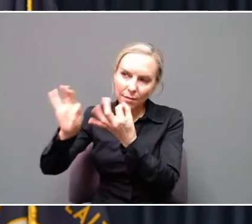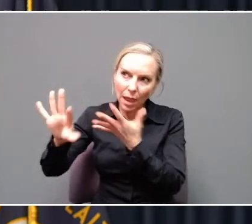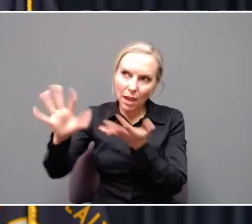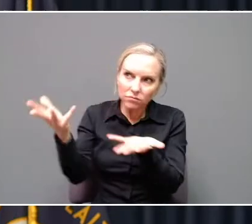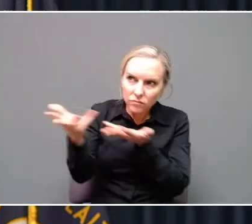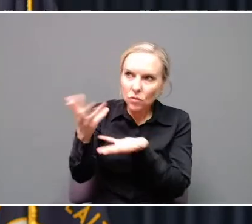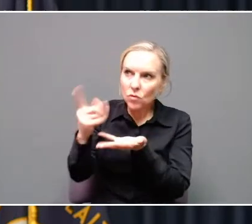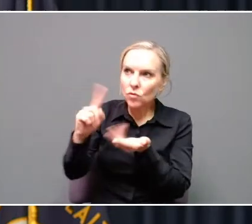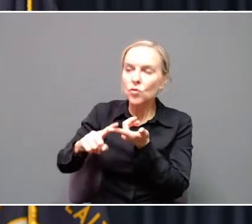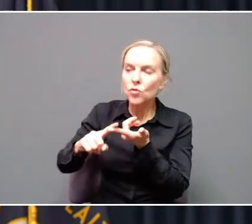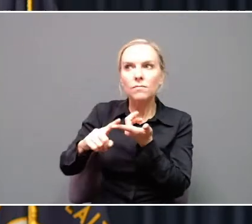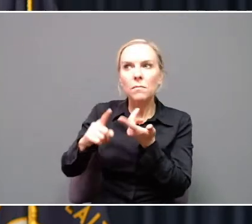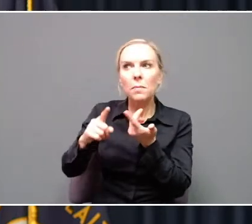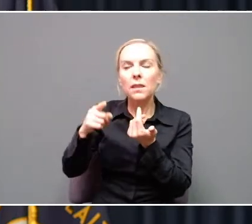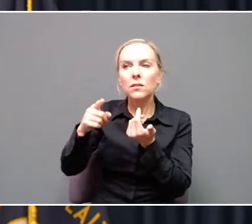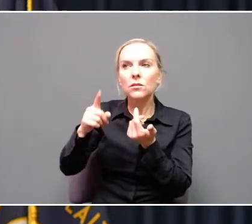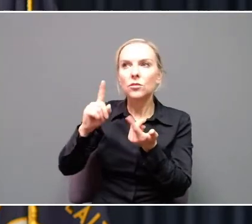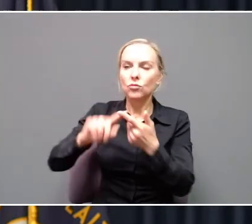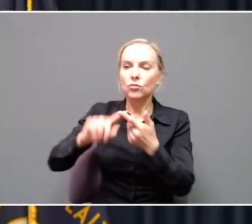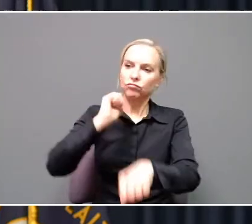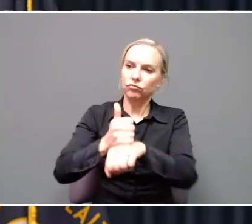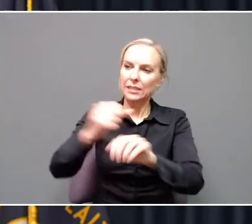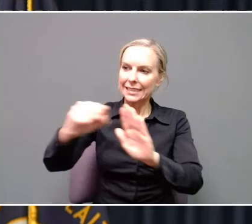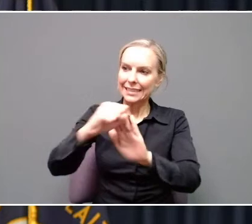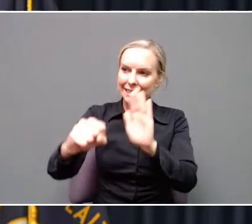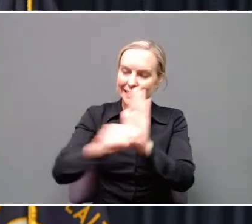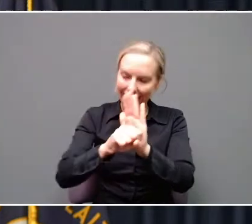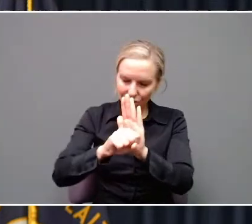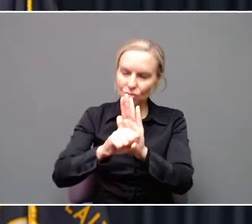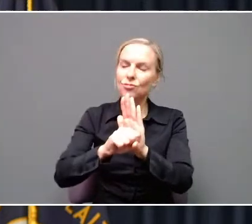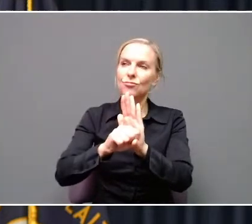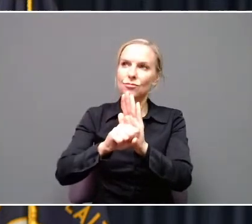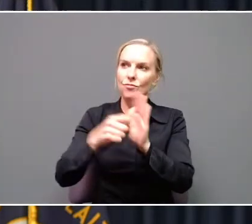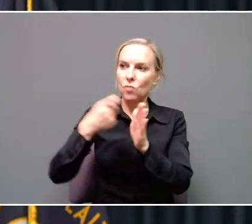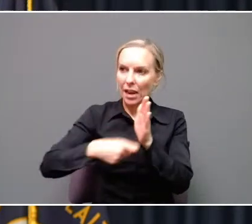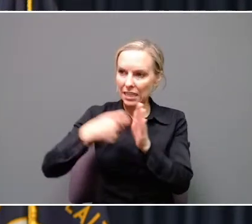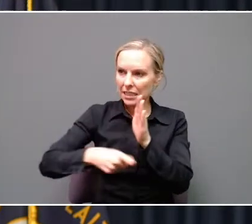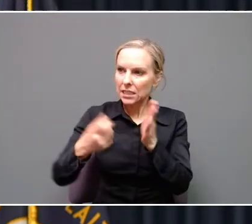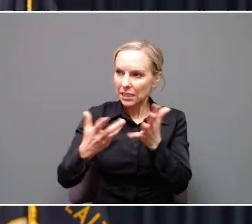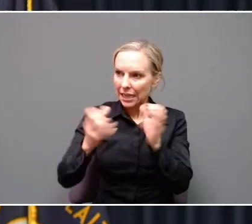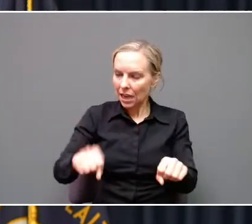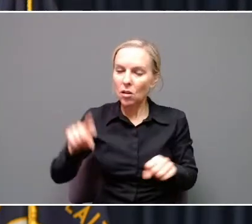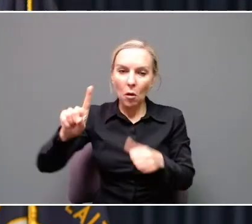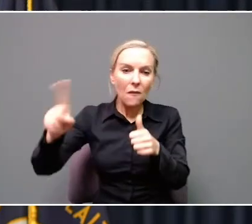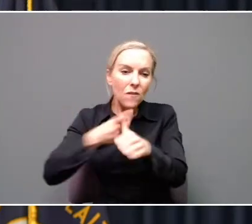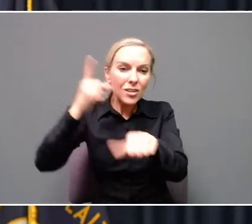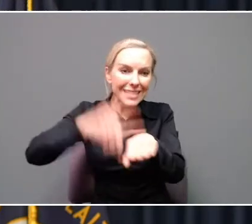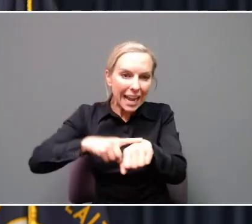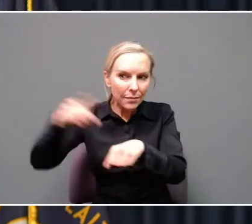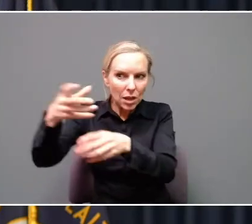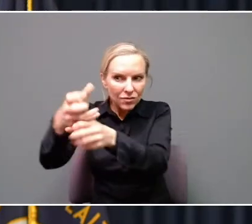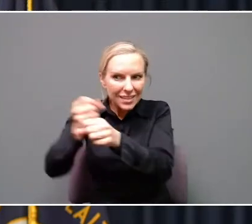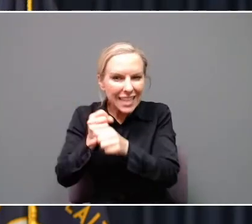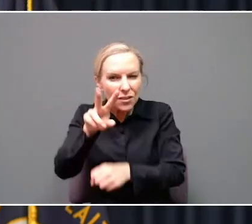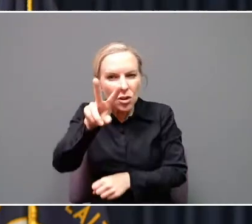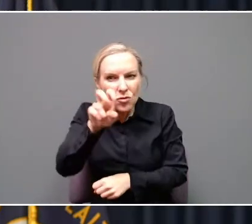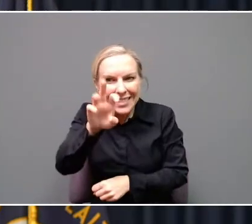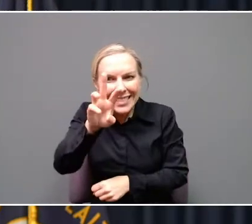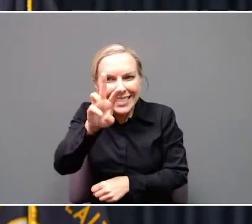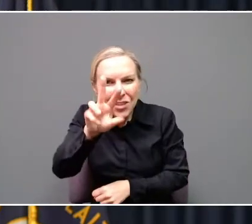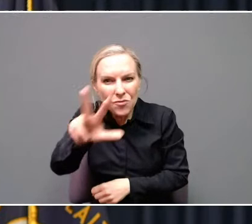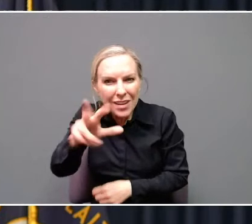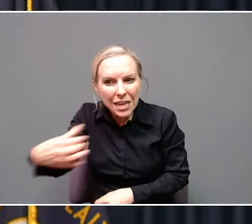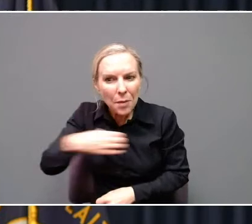activate these price gouging statutes. In response, I learned for the first time that his office had received 263 complaints against price gouging